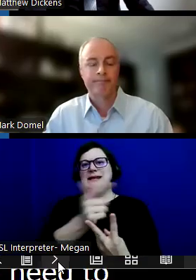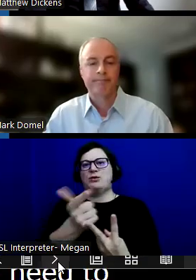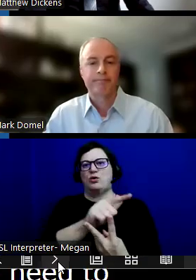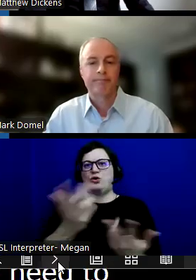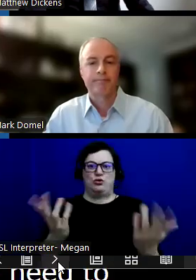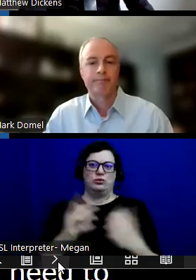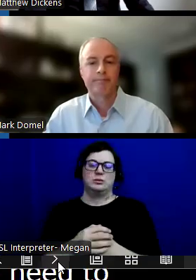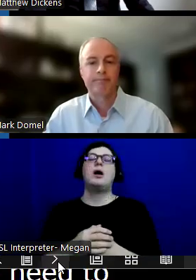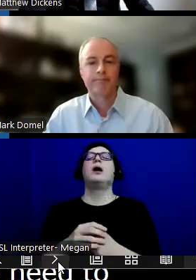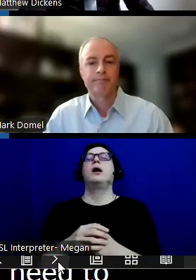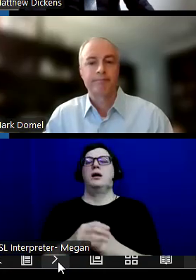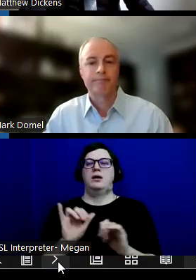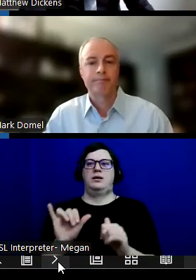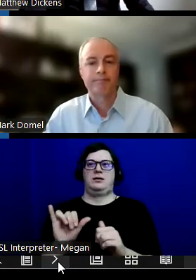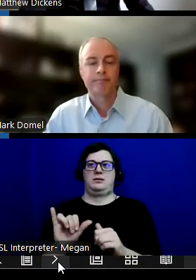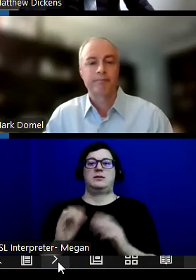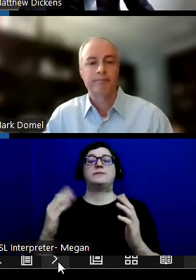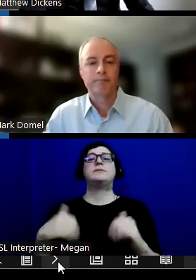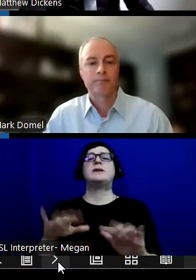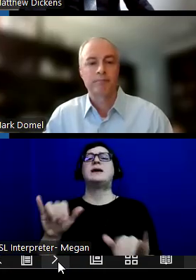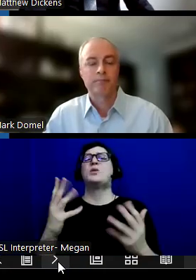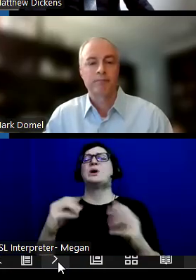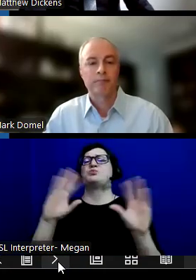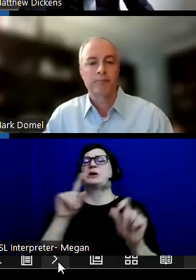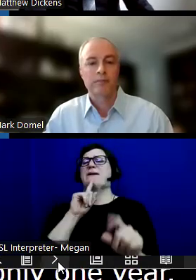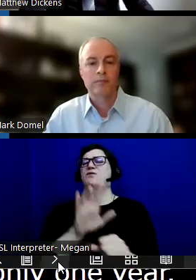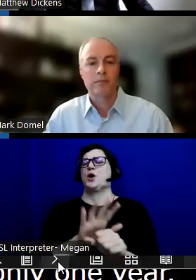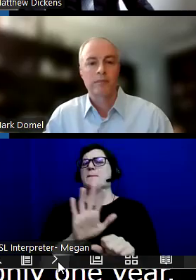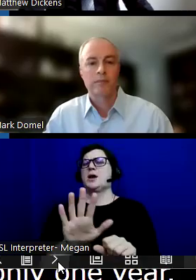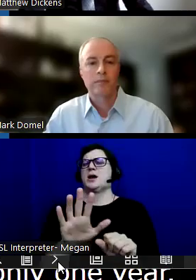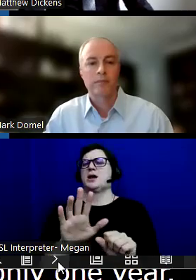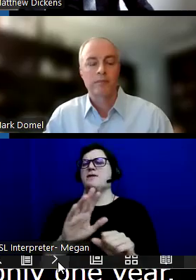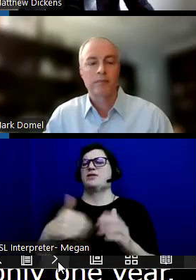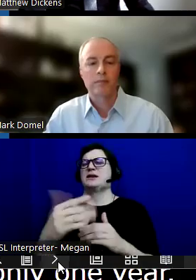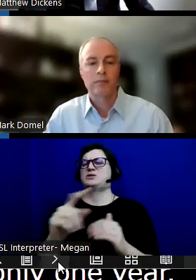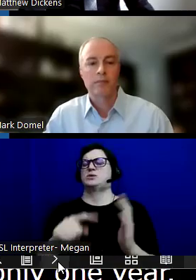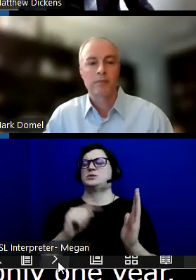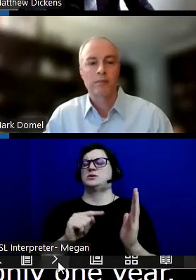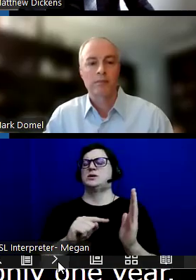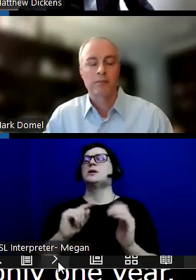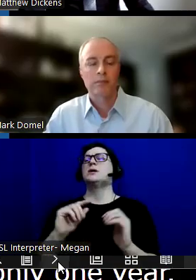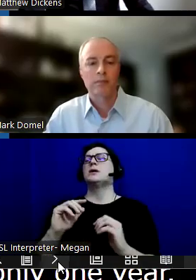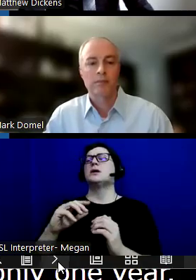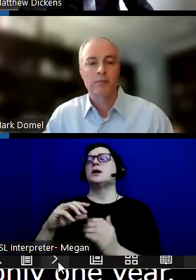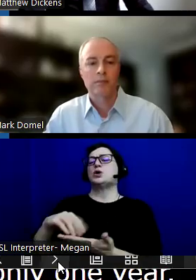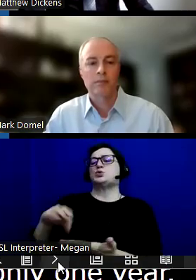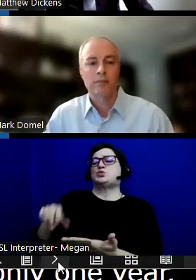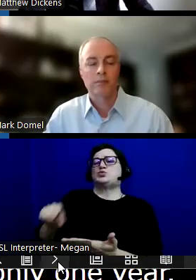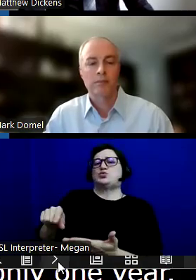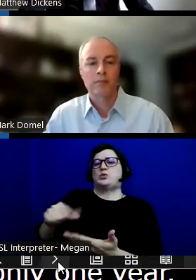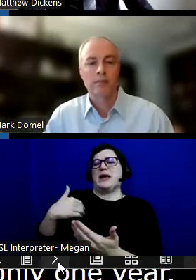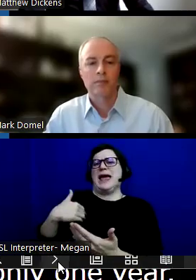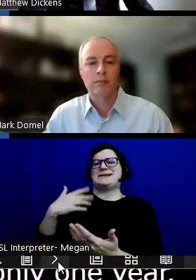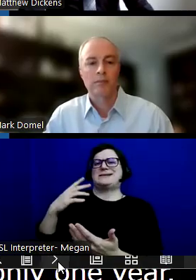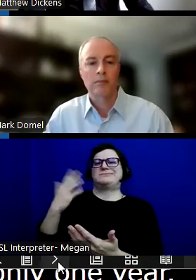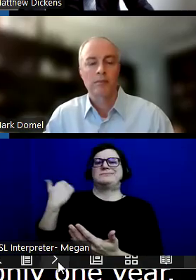Okay, great. And just to confirm, in this next question, so if the child has a slightly older IEP